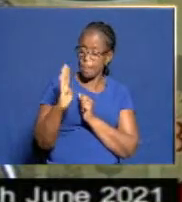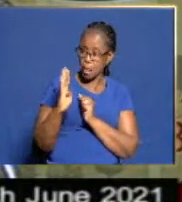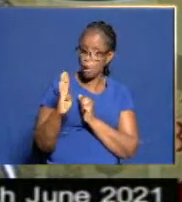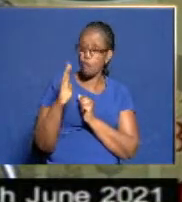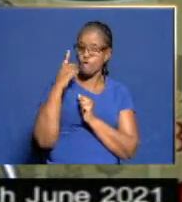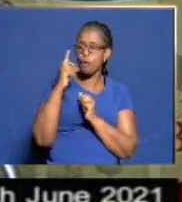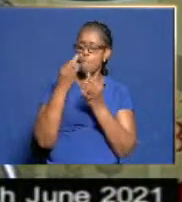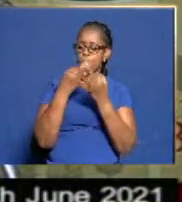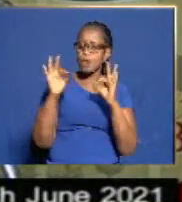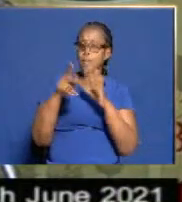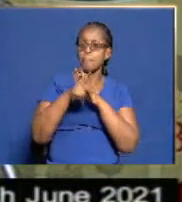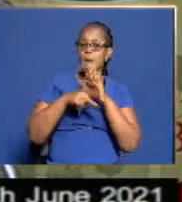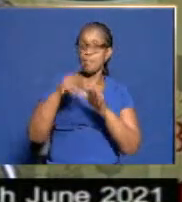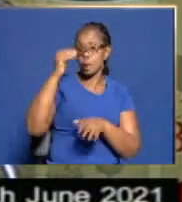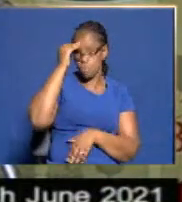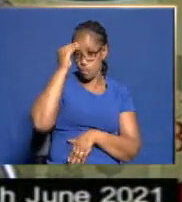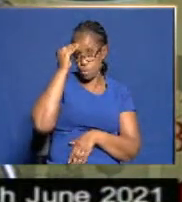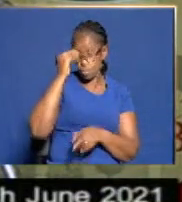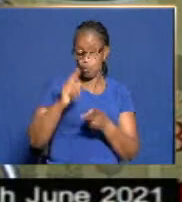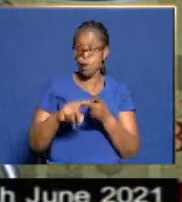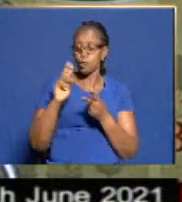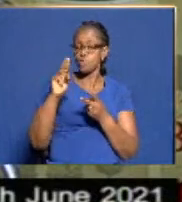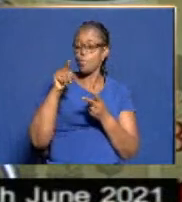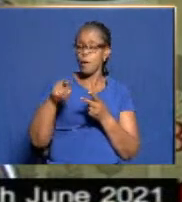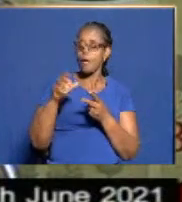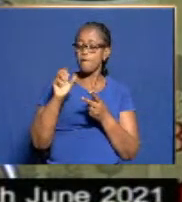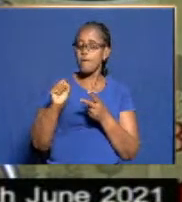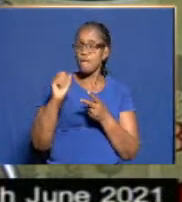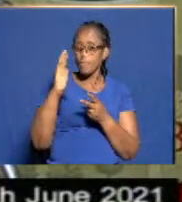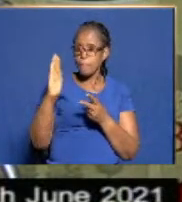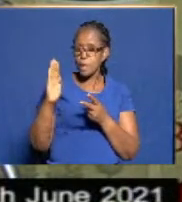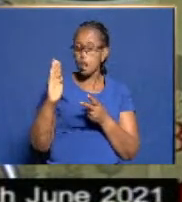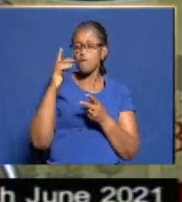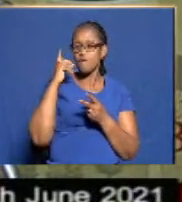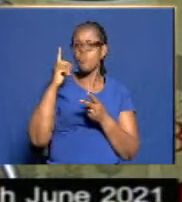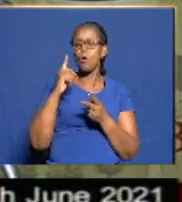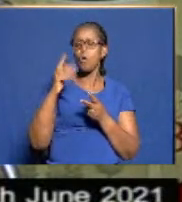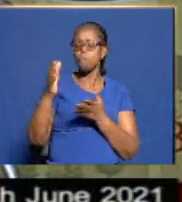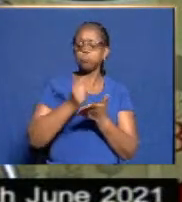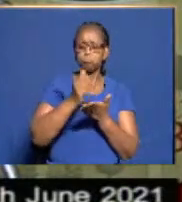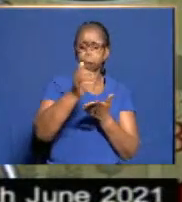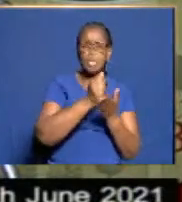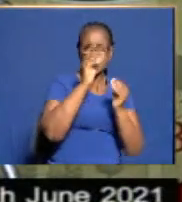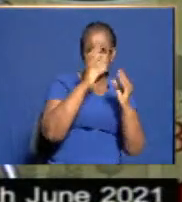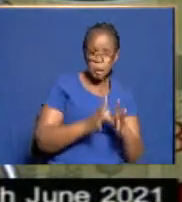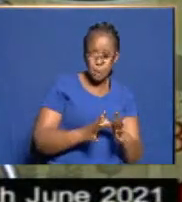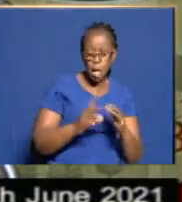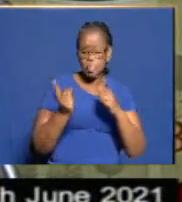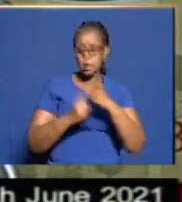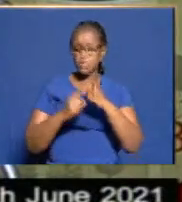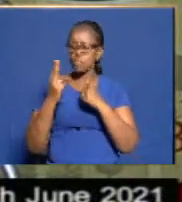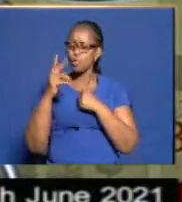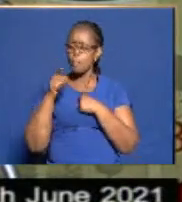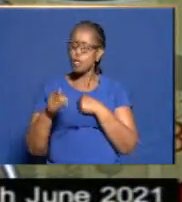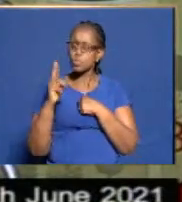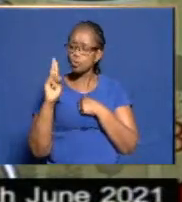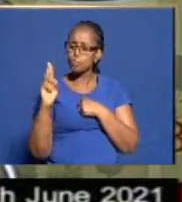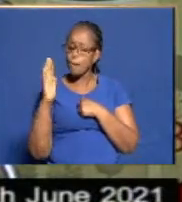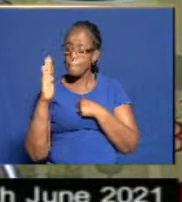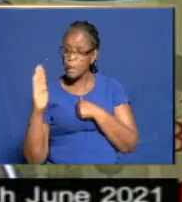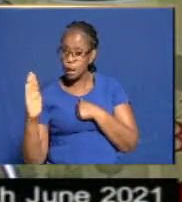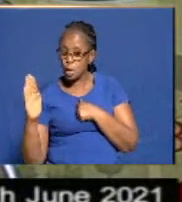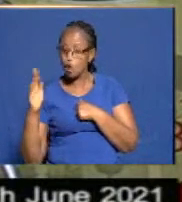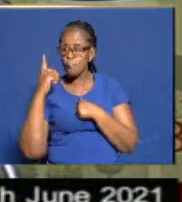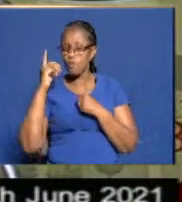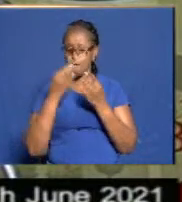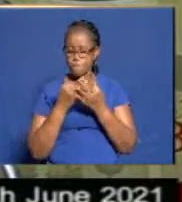free primary education, KSH 2.5 billion for recruitment of teachers, KSH 62.2 billion for